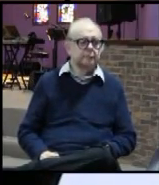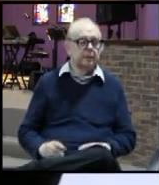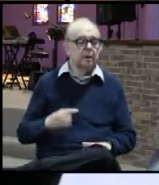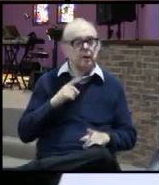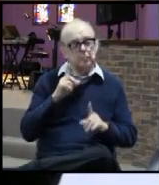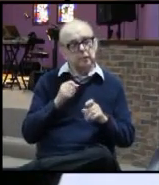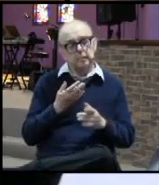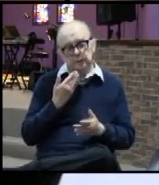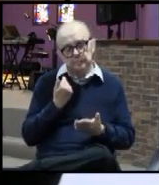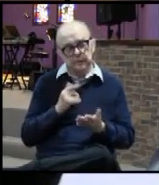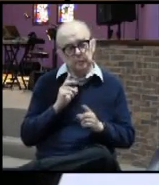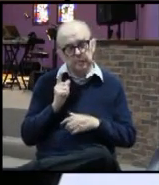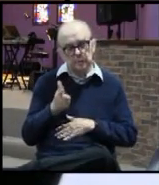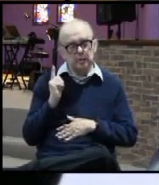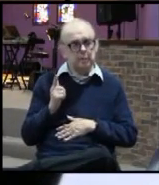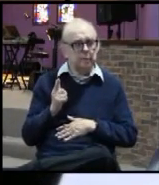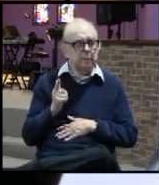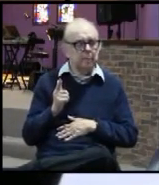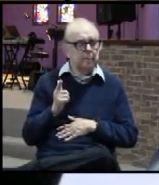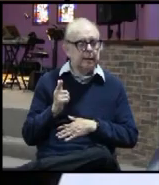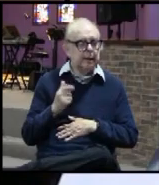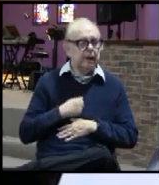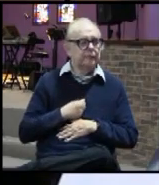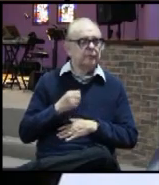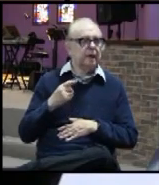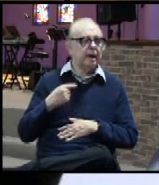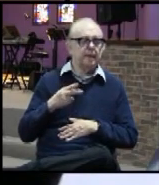And he said, "Yes, a bulletproof vest."